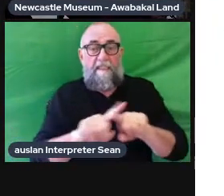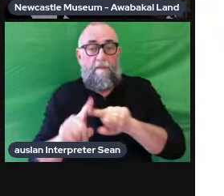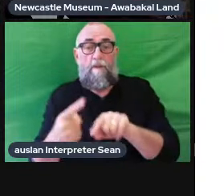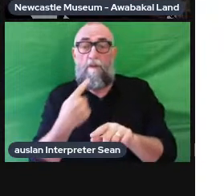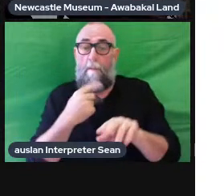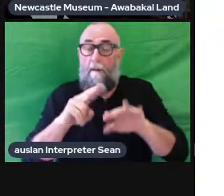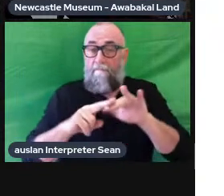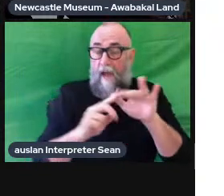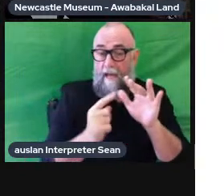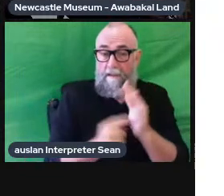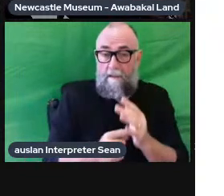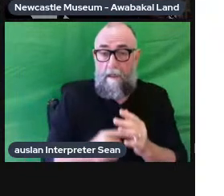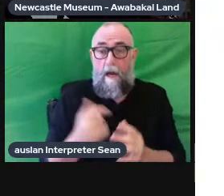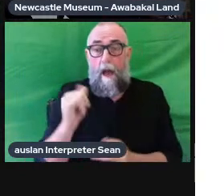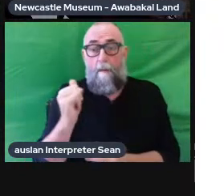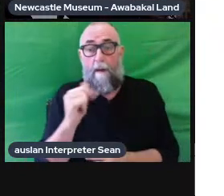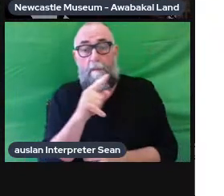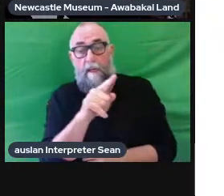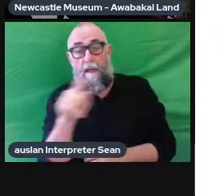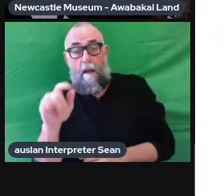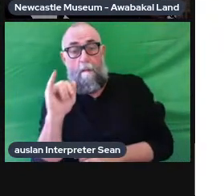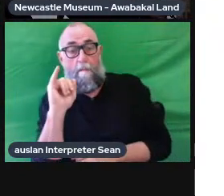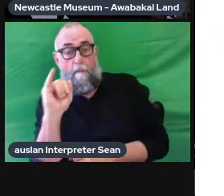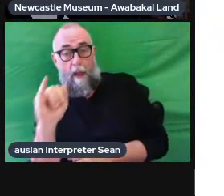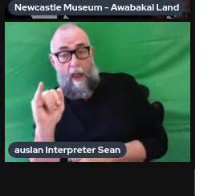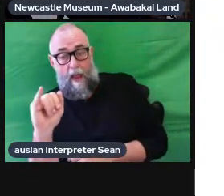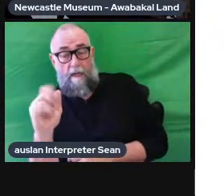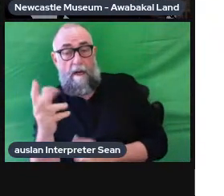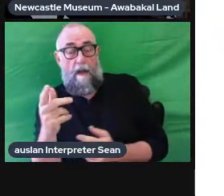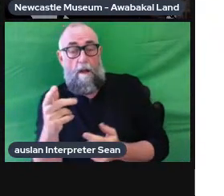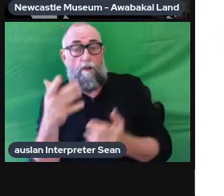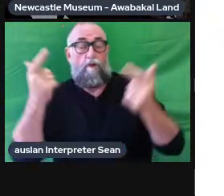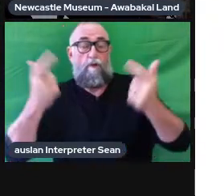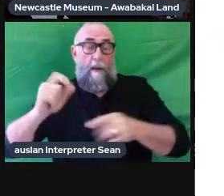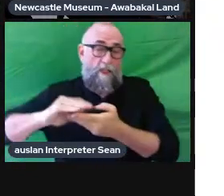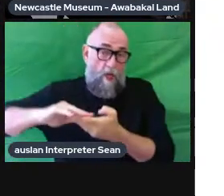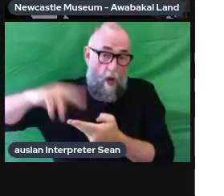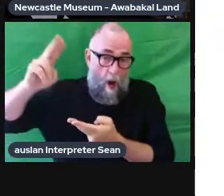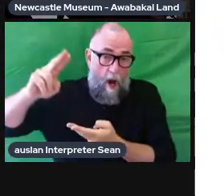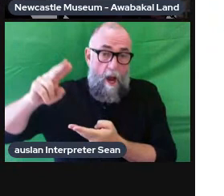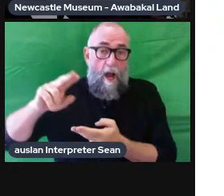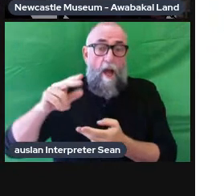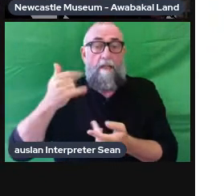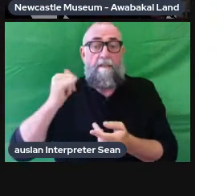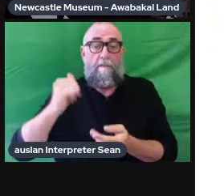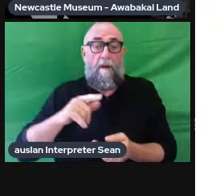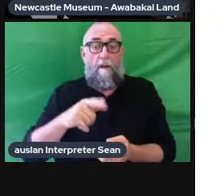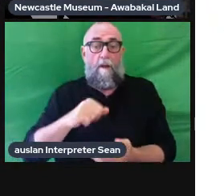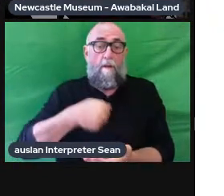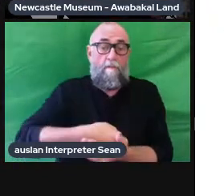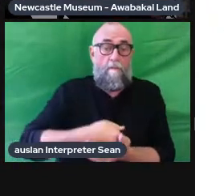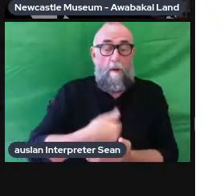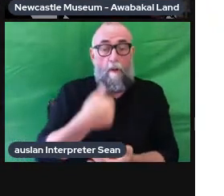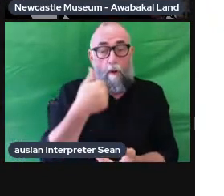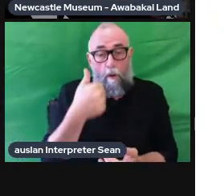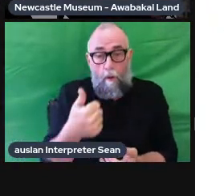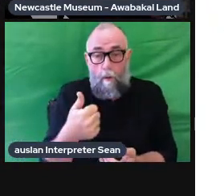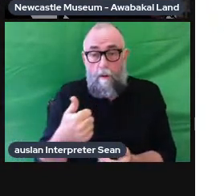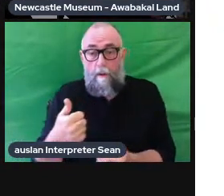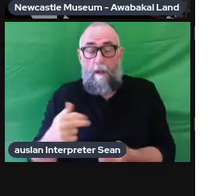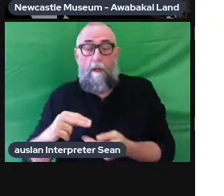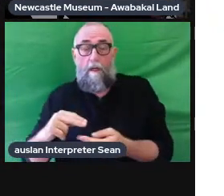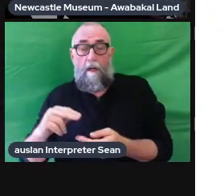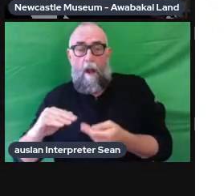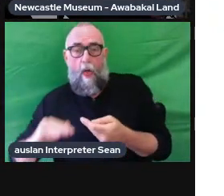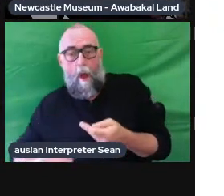have too much of the bad cholesterol, not enough of the good cholesterol. Some people may just have a problem with triglycerides being too